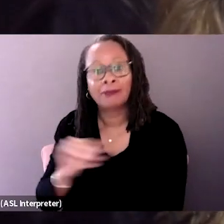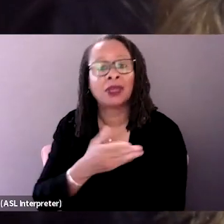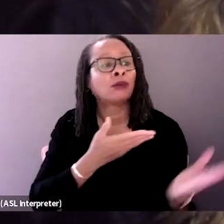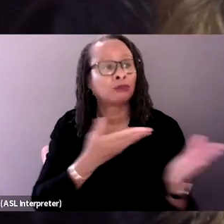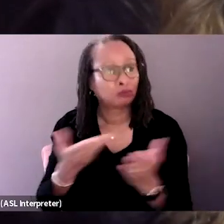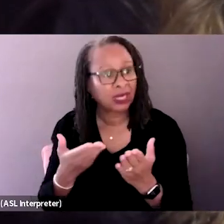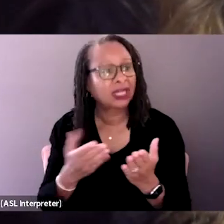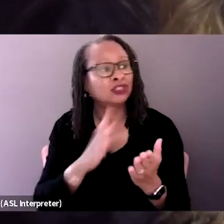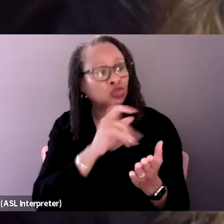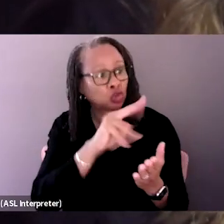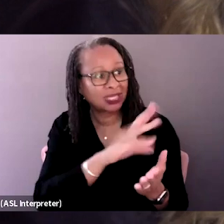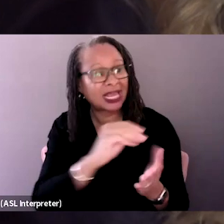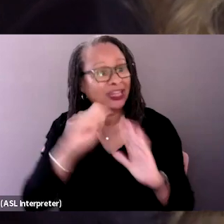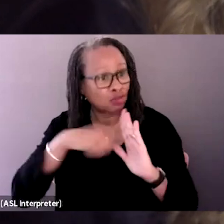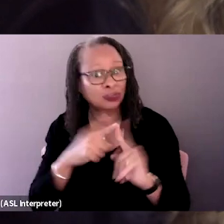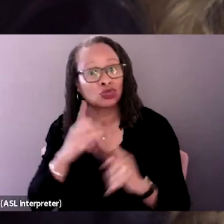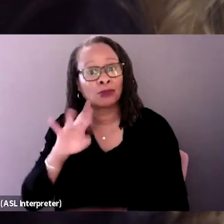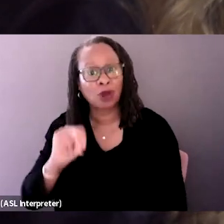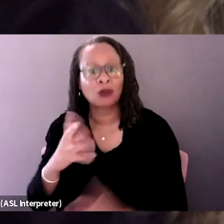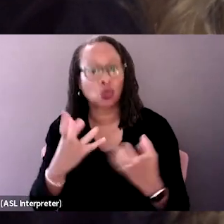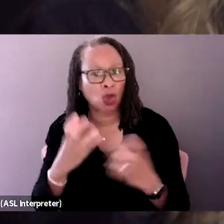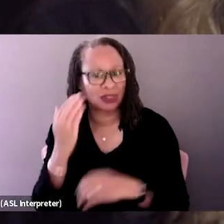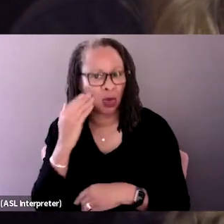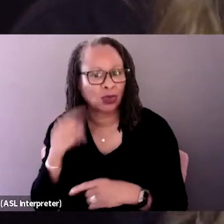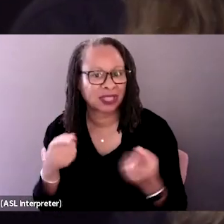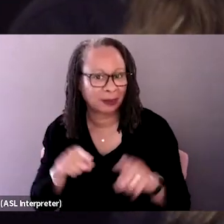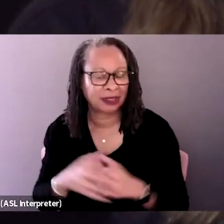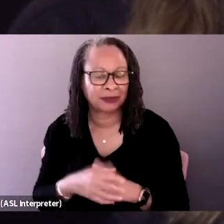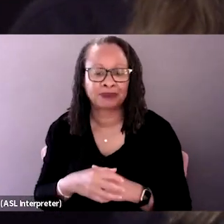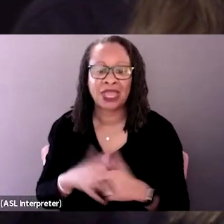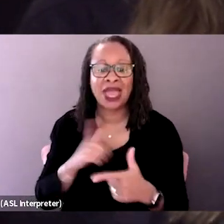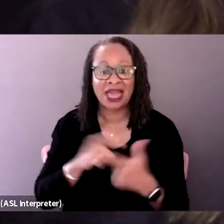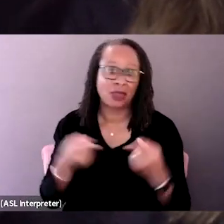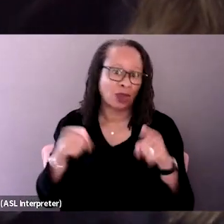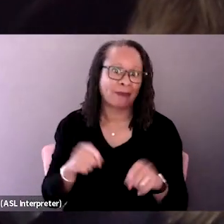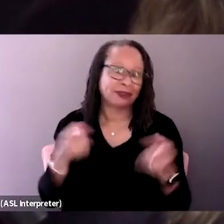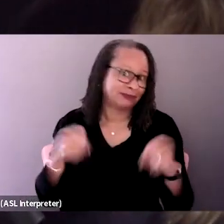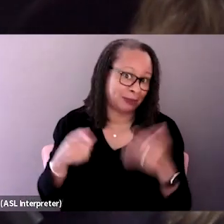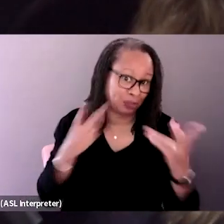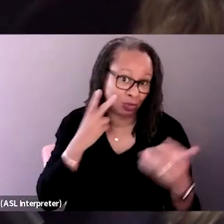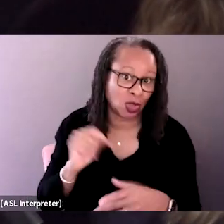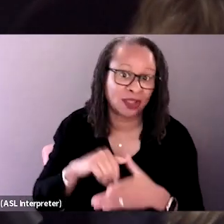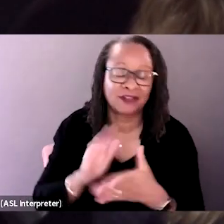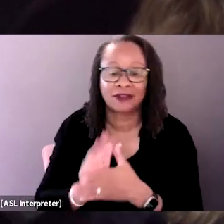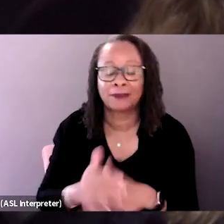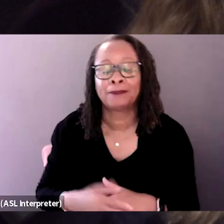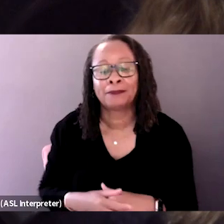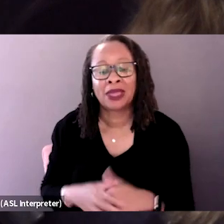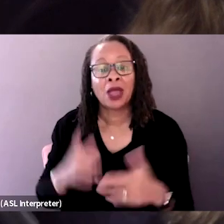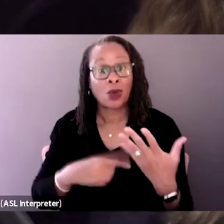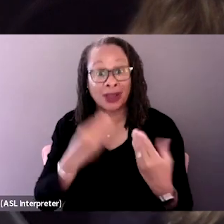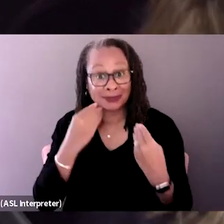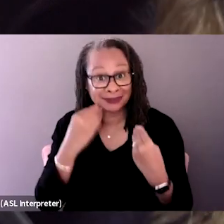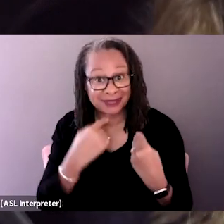bring your camera. You're going to want to film this. And then what happened, right? And what I'm saying is that